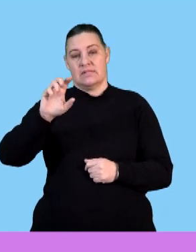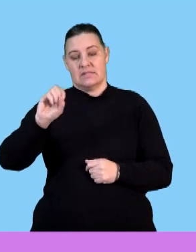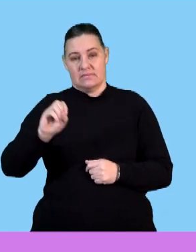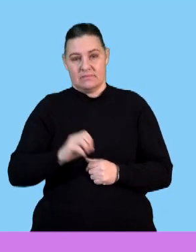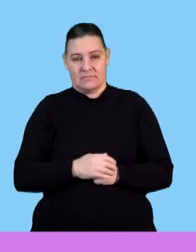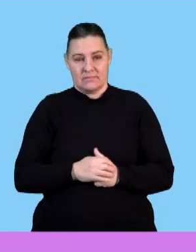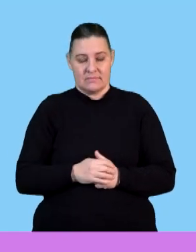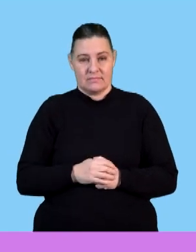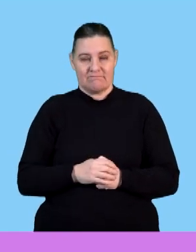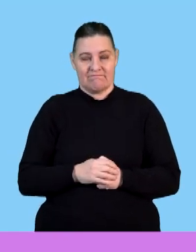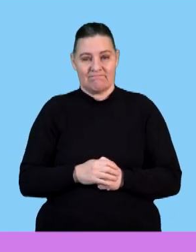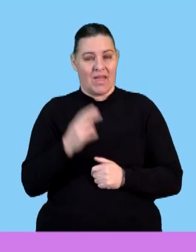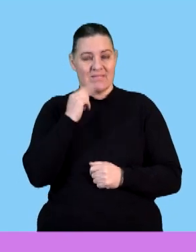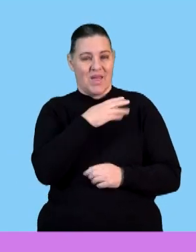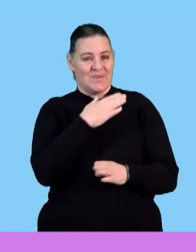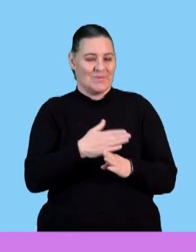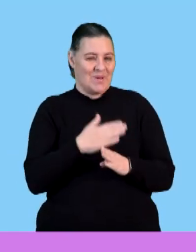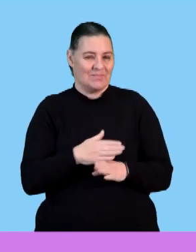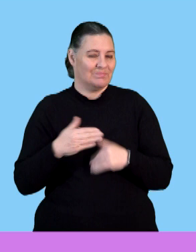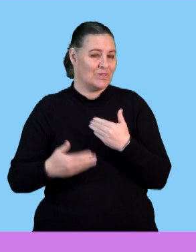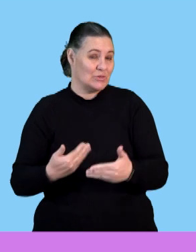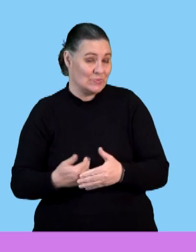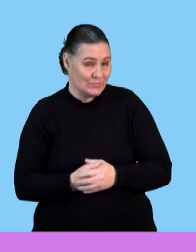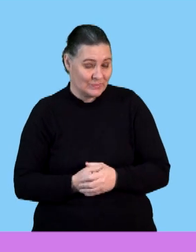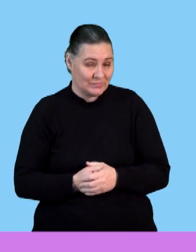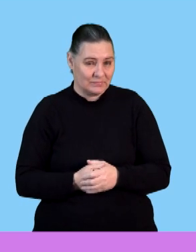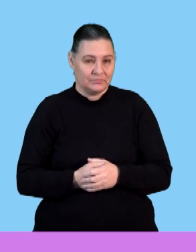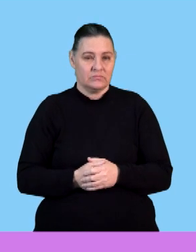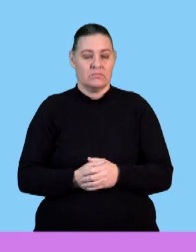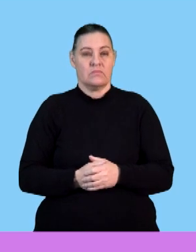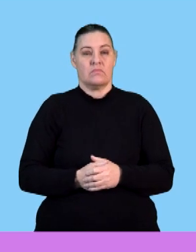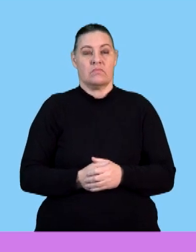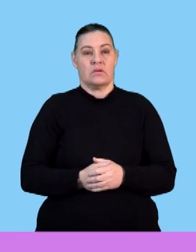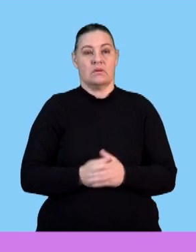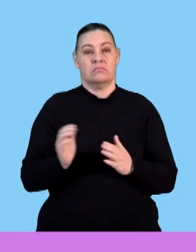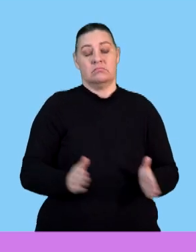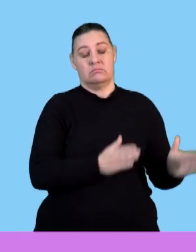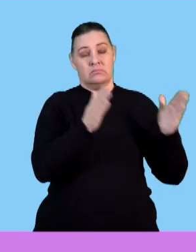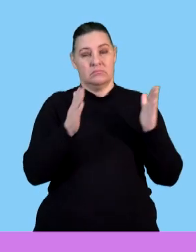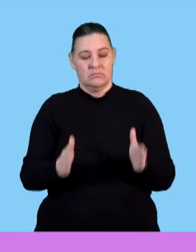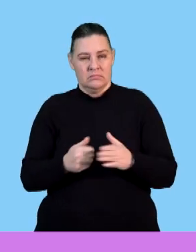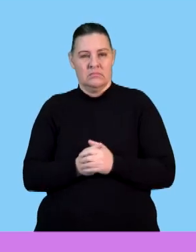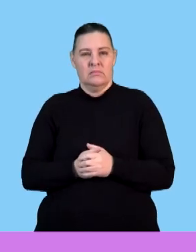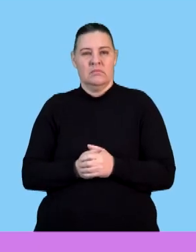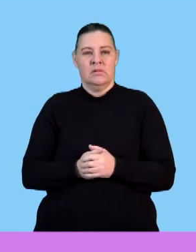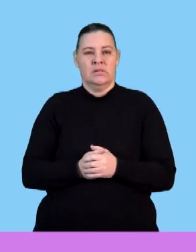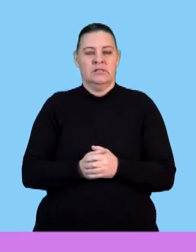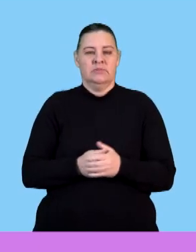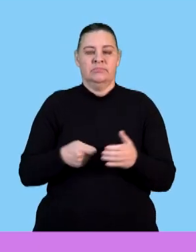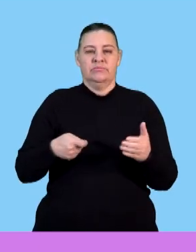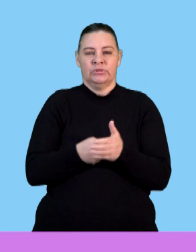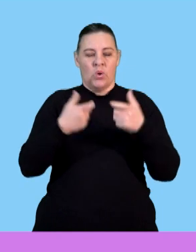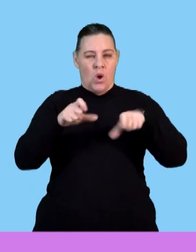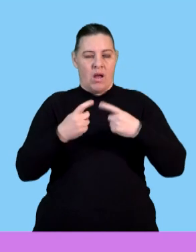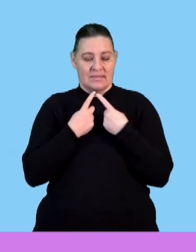R41.70. Nice work, everyone. Let's move along. So in this case, we've got a store card statement.